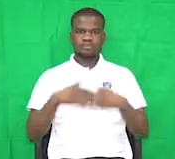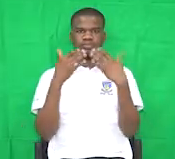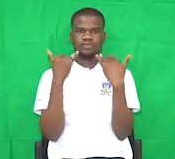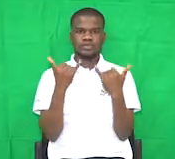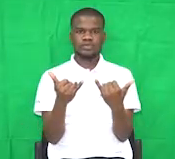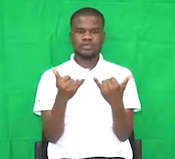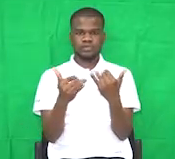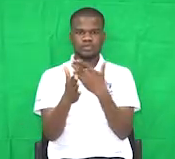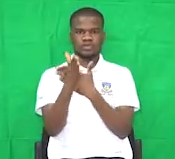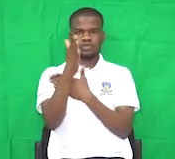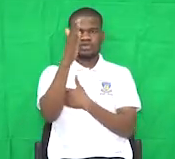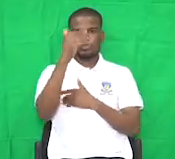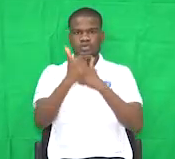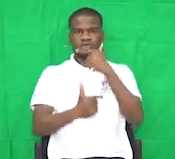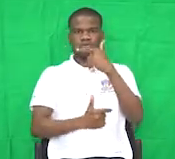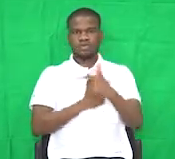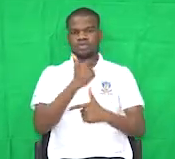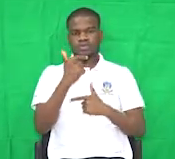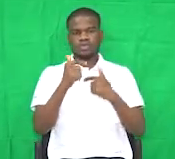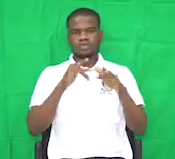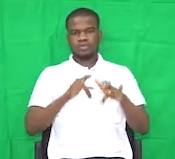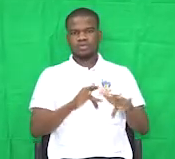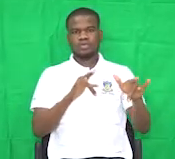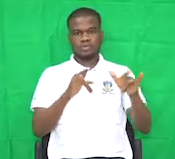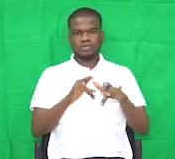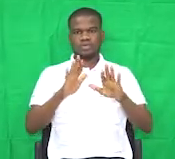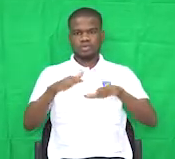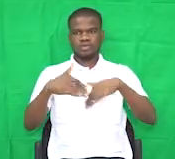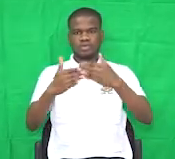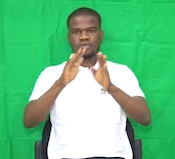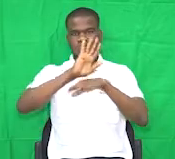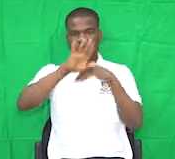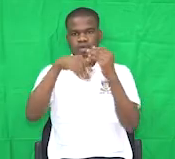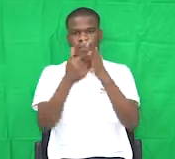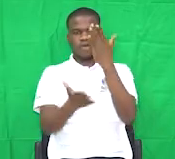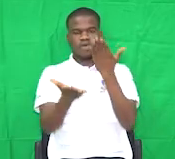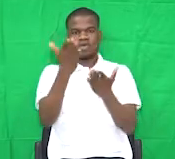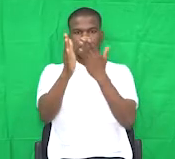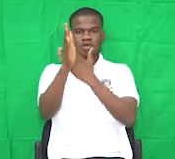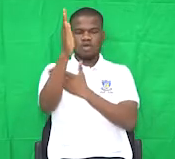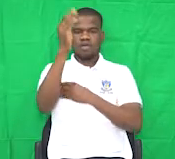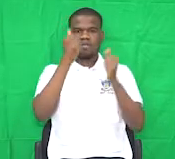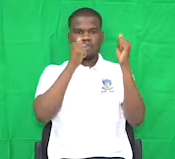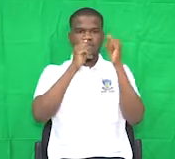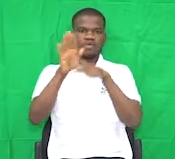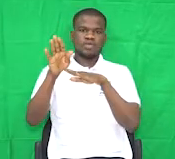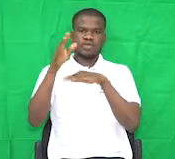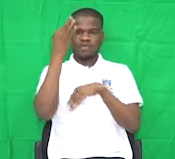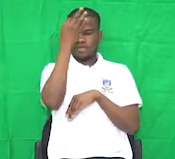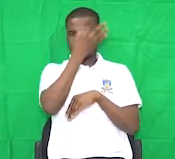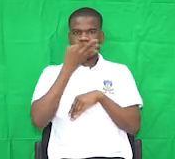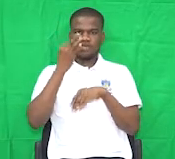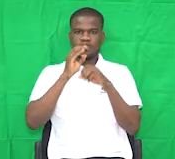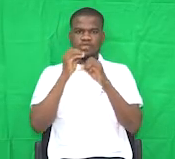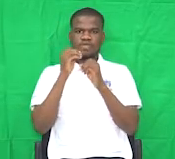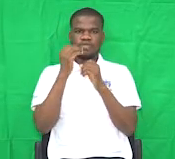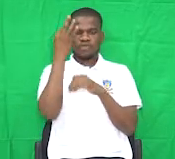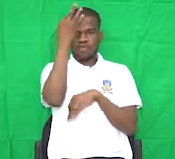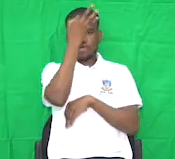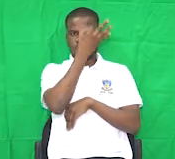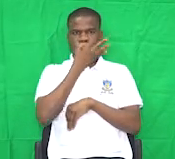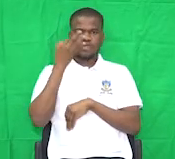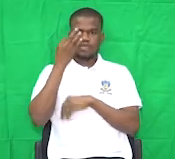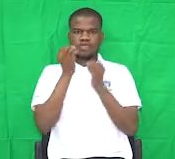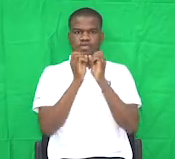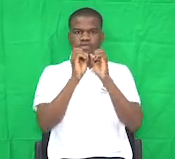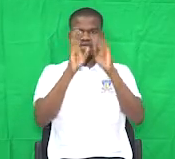Now, to God's gracious mercies and protection, we commit all of you. The Lord bless you and keep you. The Lord make his face shine upon you and be gracious unto